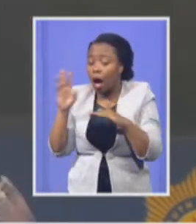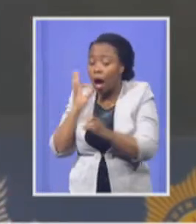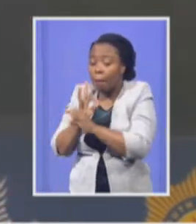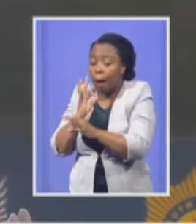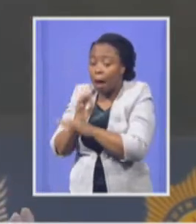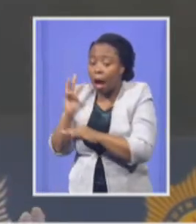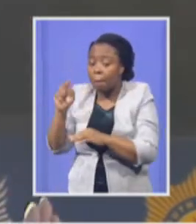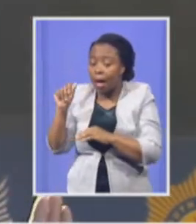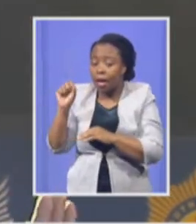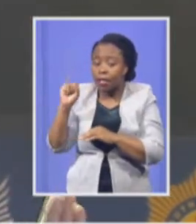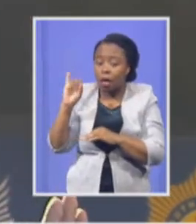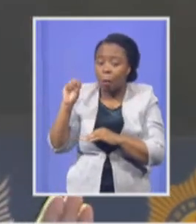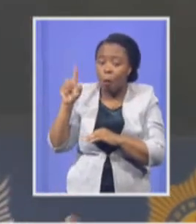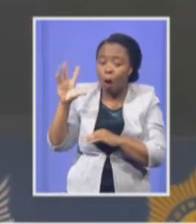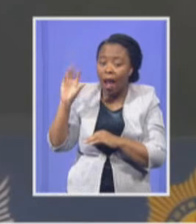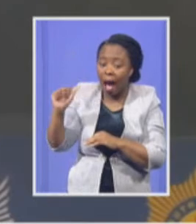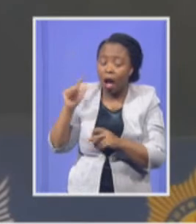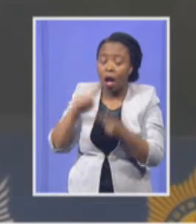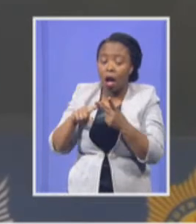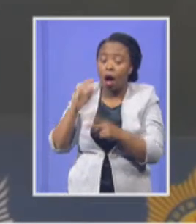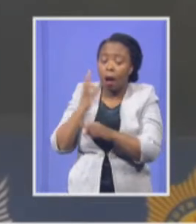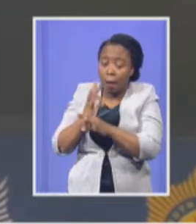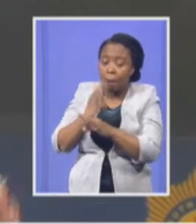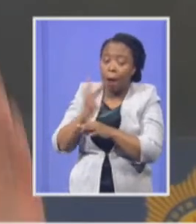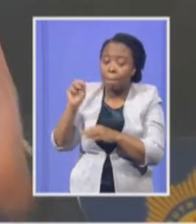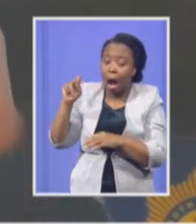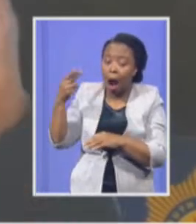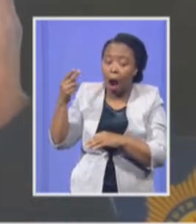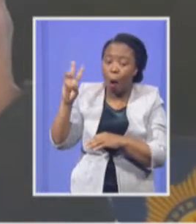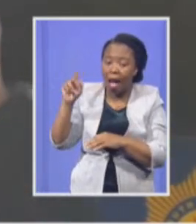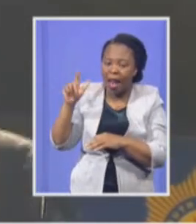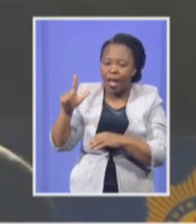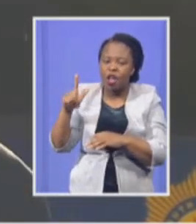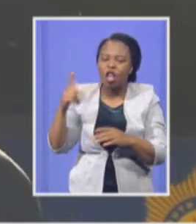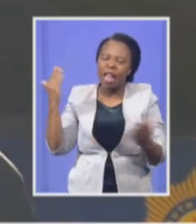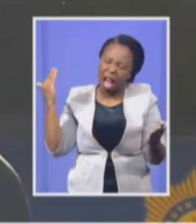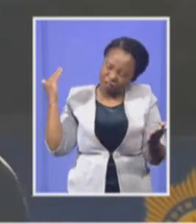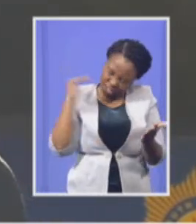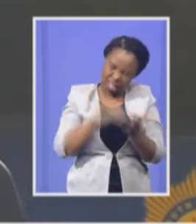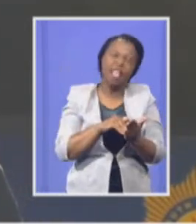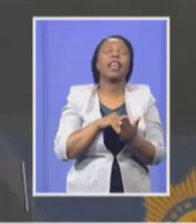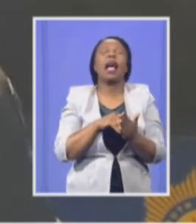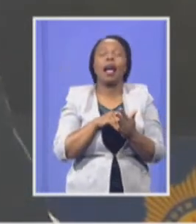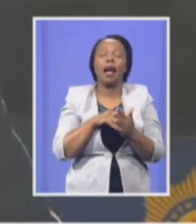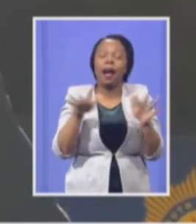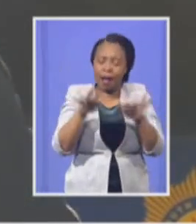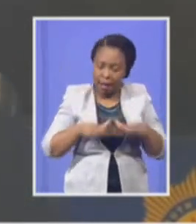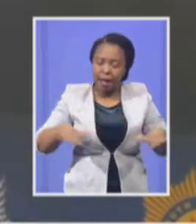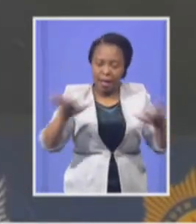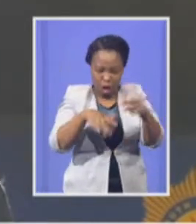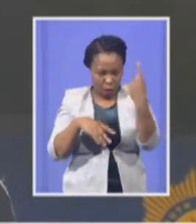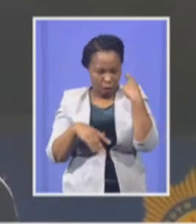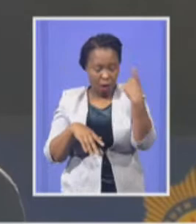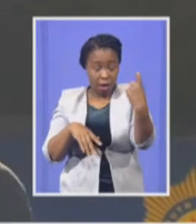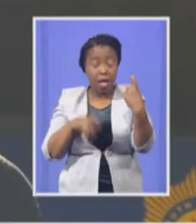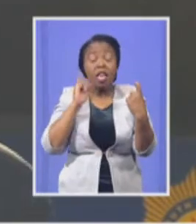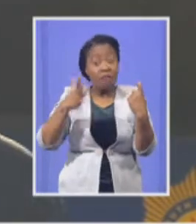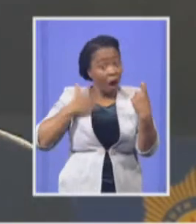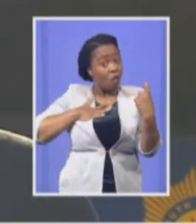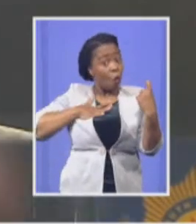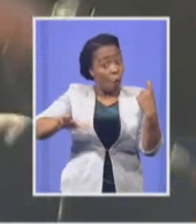Masemola no baba umawena ngiyakhuluma nifika ngongoze makuthi awuvula